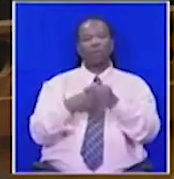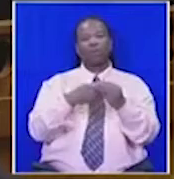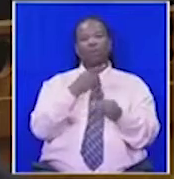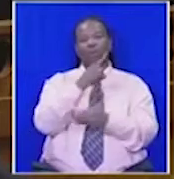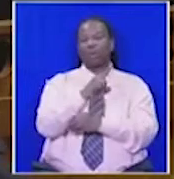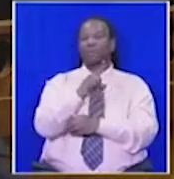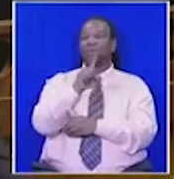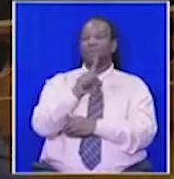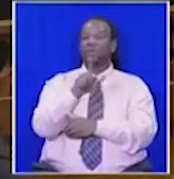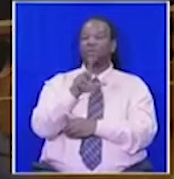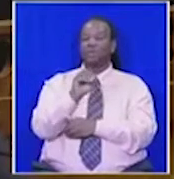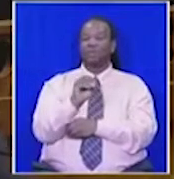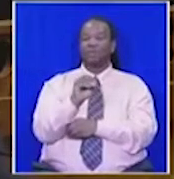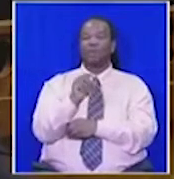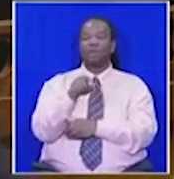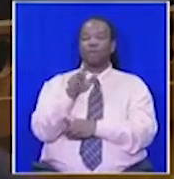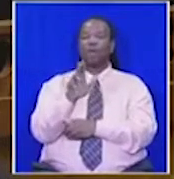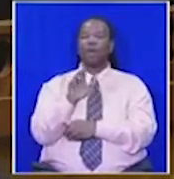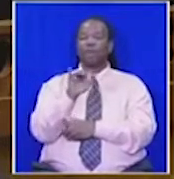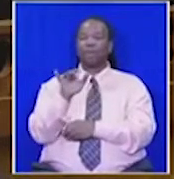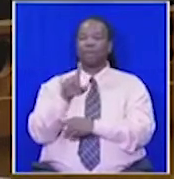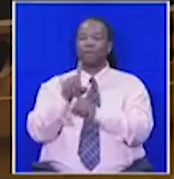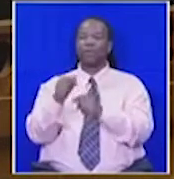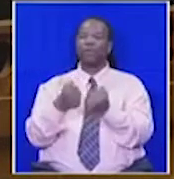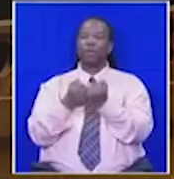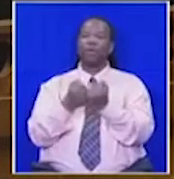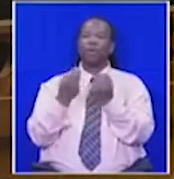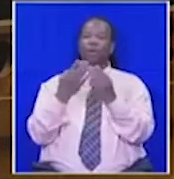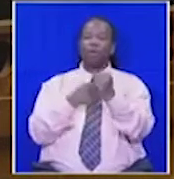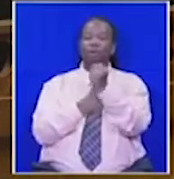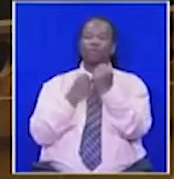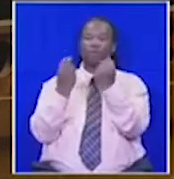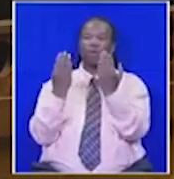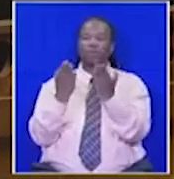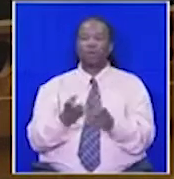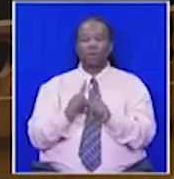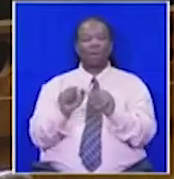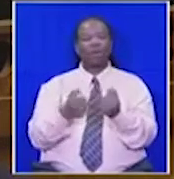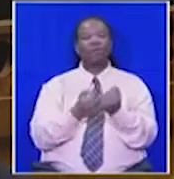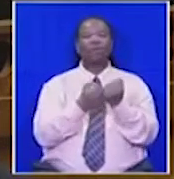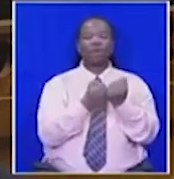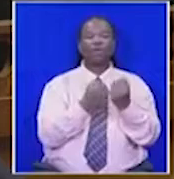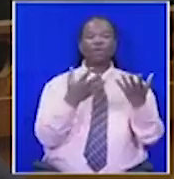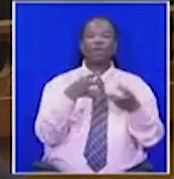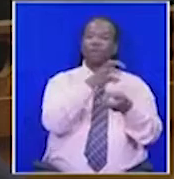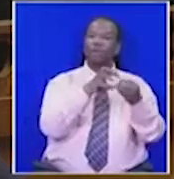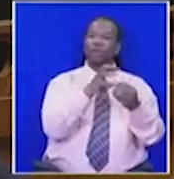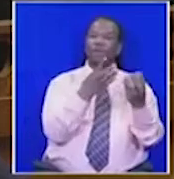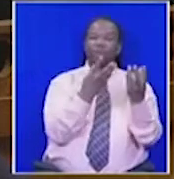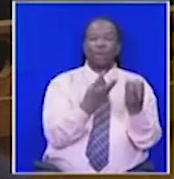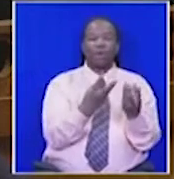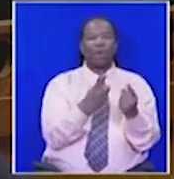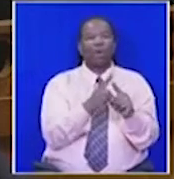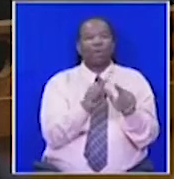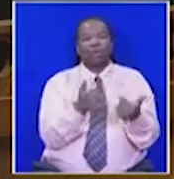117.89 million rand to fully fund the Office of the Public Protector. We proposed to assist poor households who are battling with